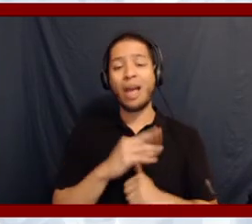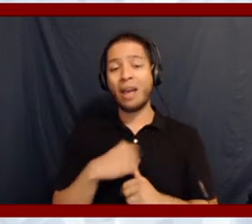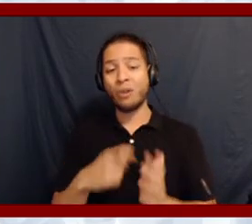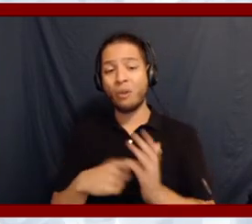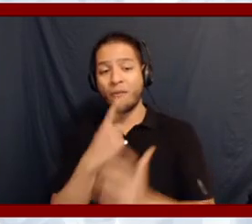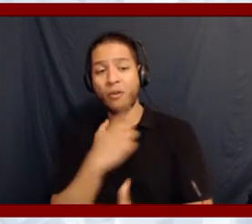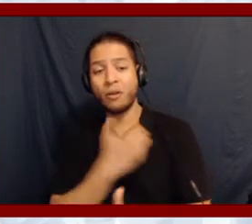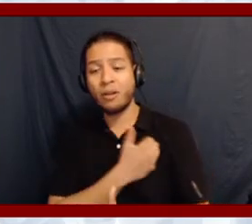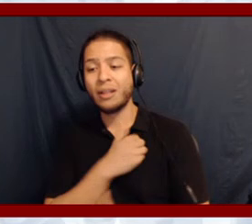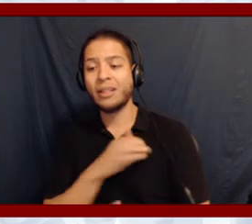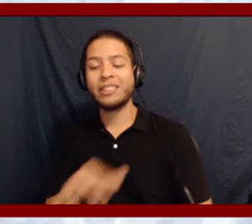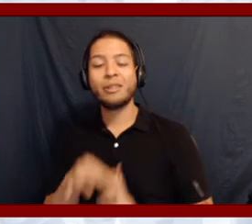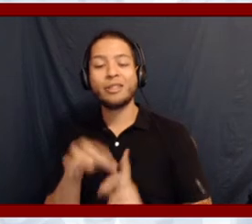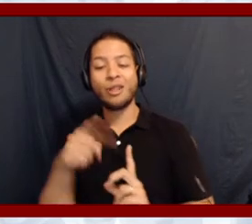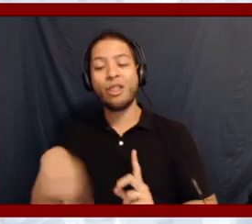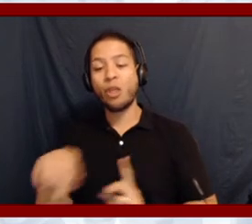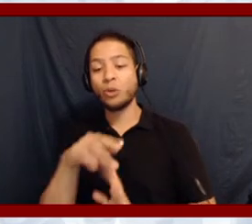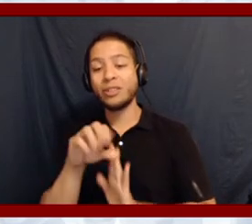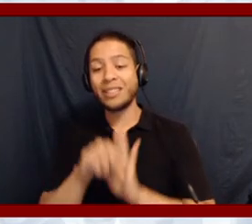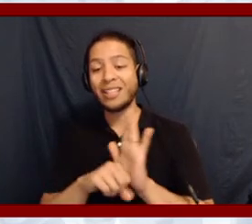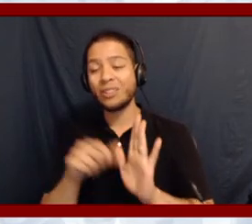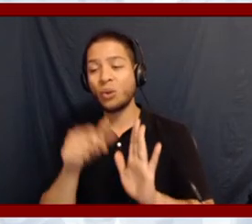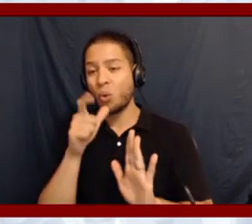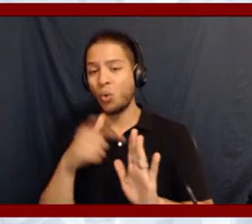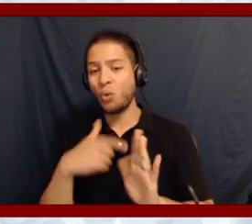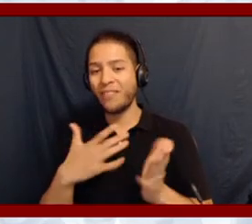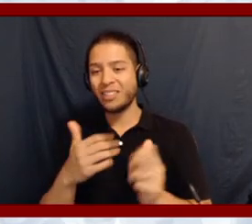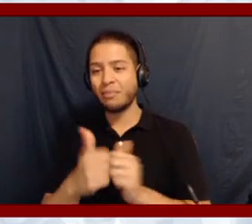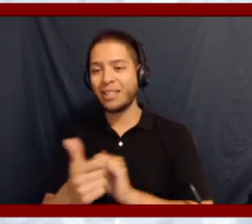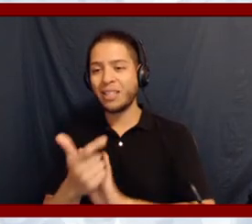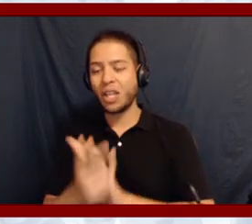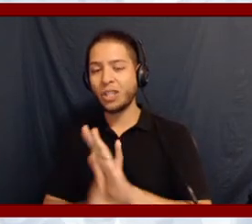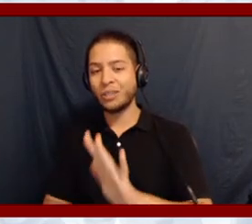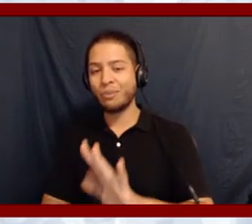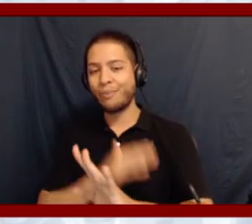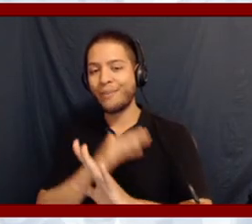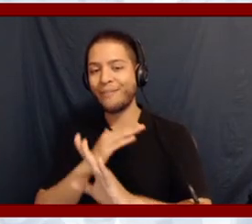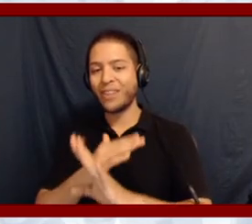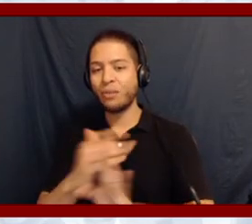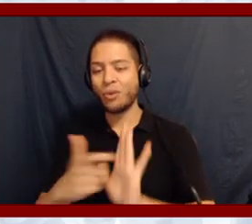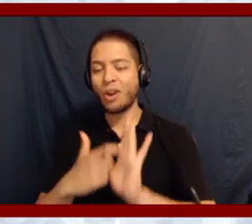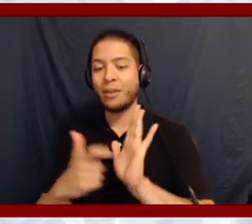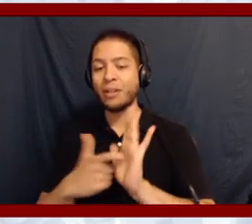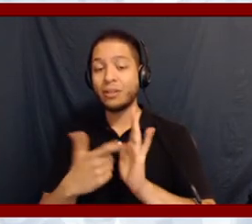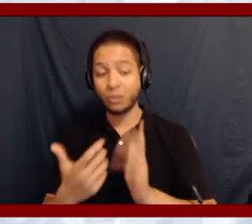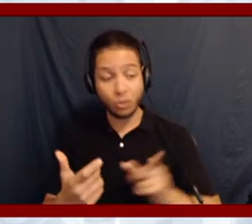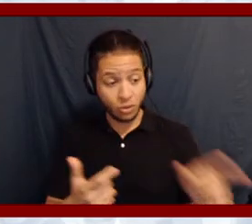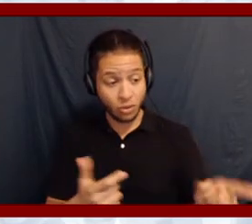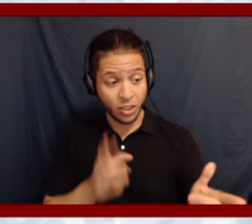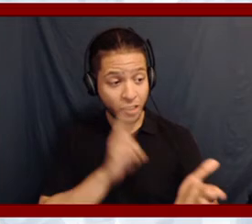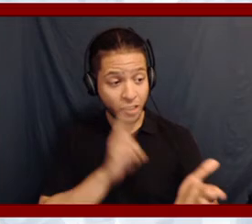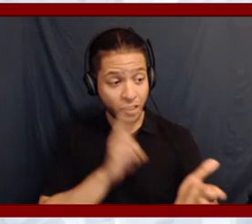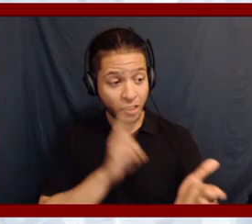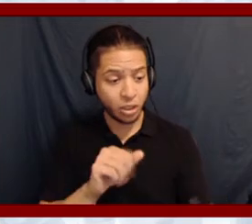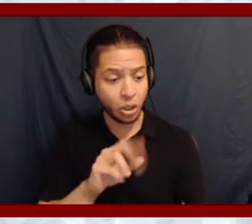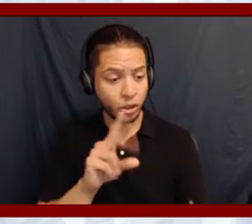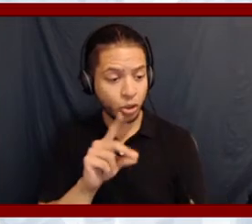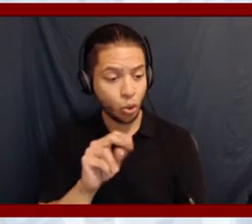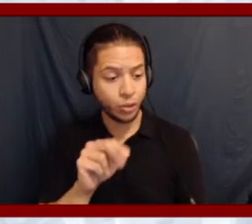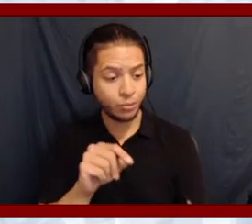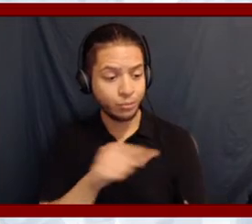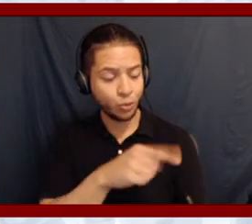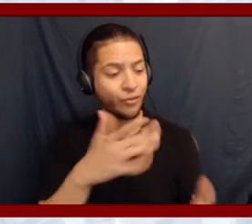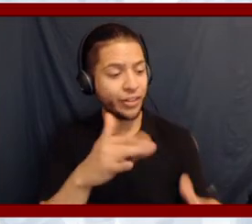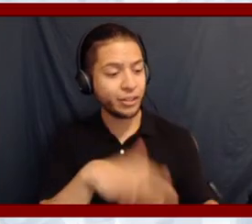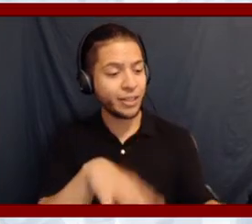have prohibitions against these efforts? And I know Secretary Cardona, you've taken a real leadership role on this. You know, what can the government